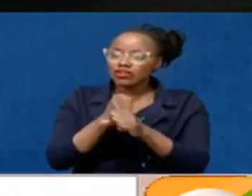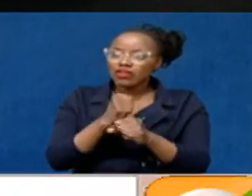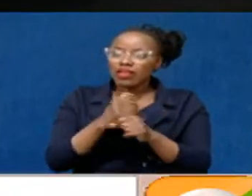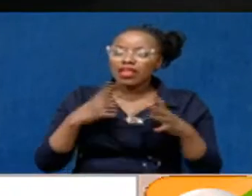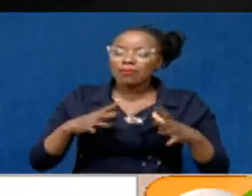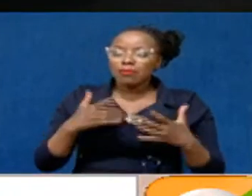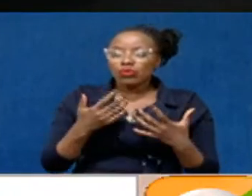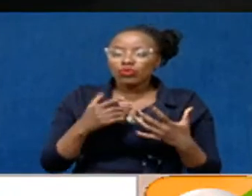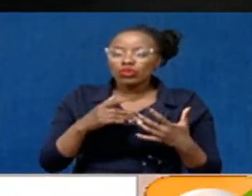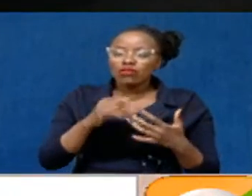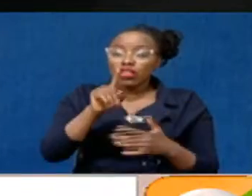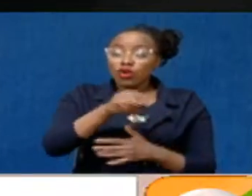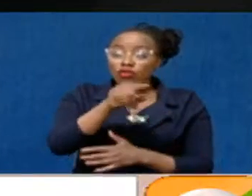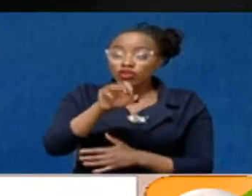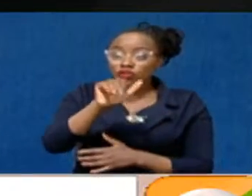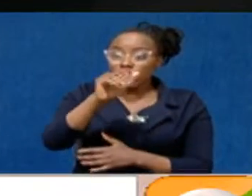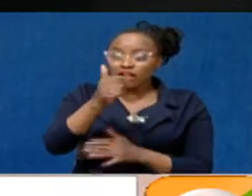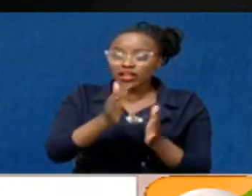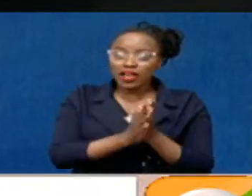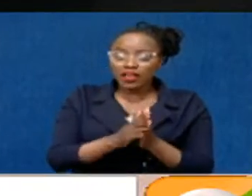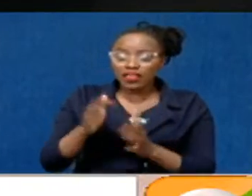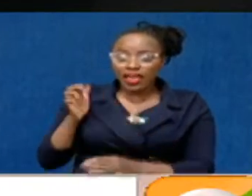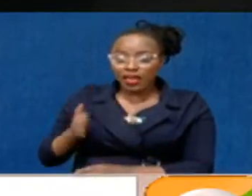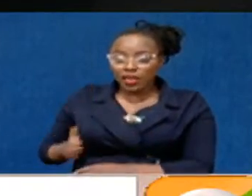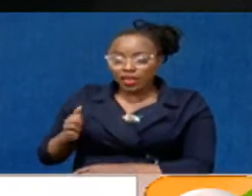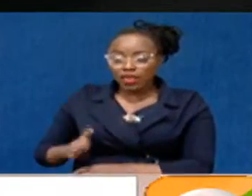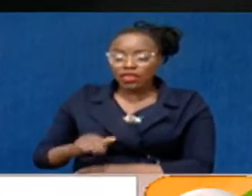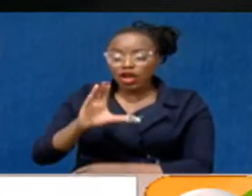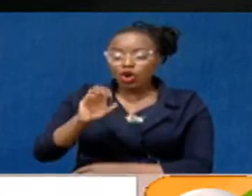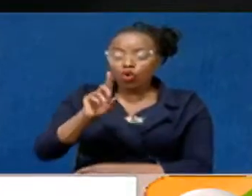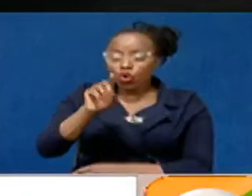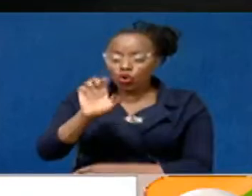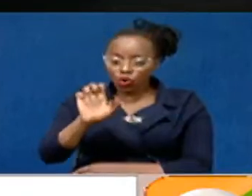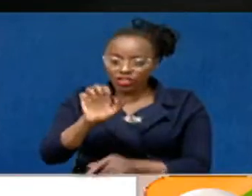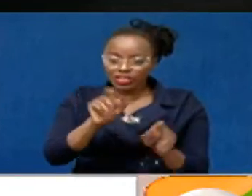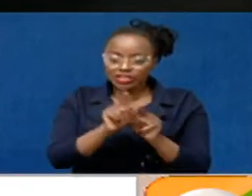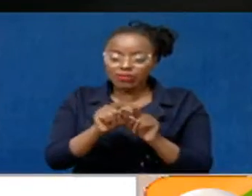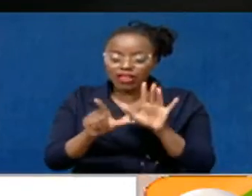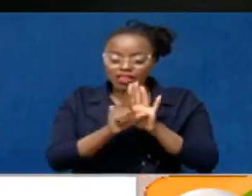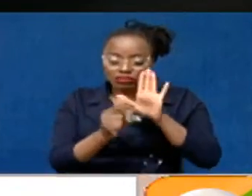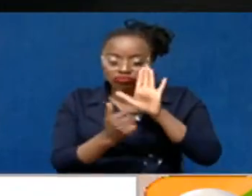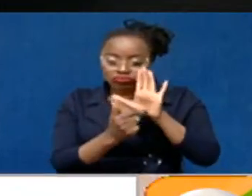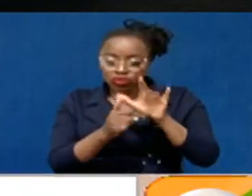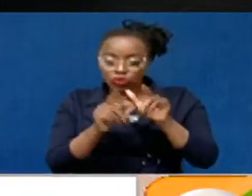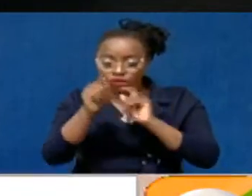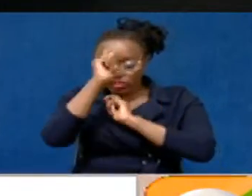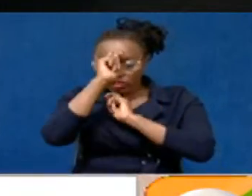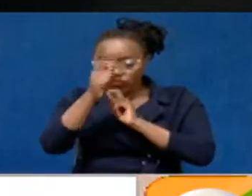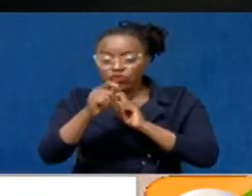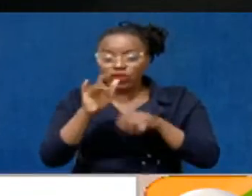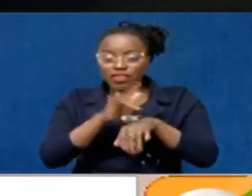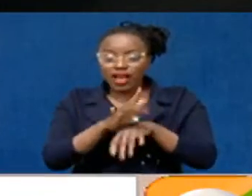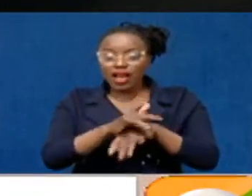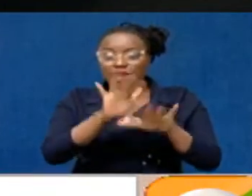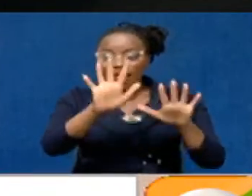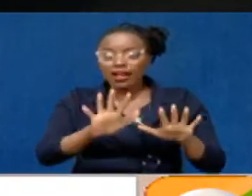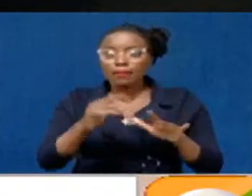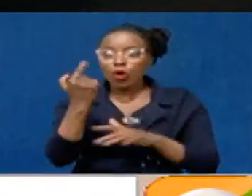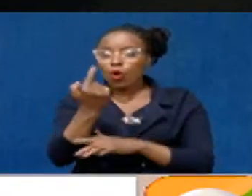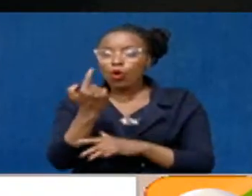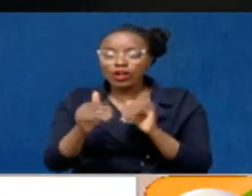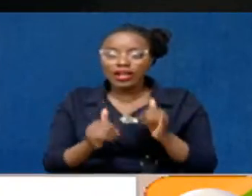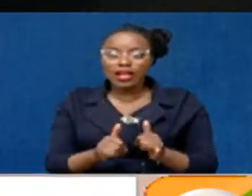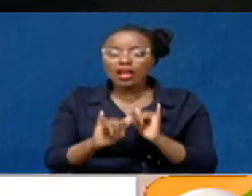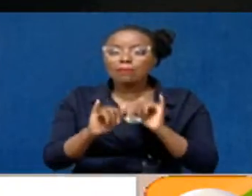Offences Act of 2016 and the Electoral Code of Conduct. And they say that these laws with respect to early campaigns are only enforceable